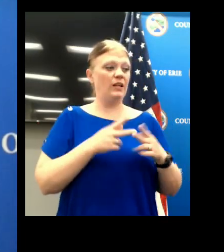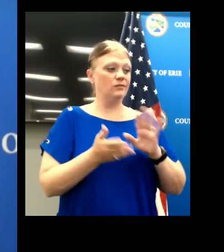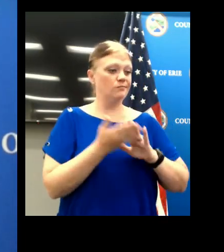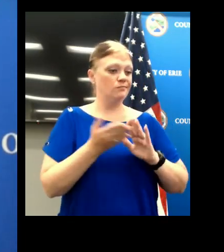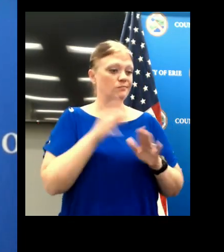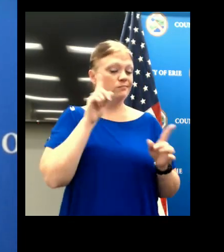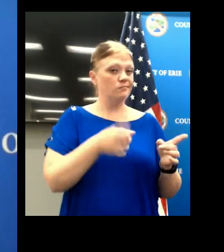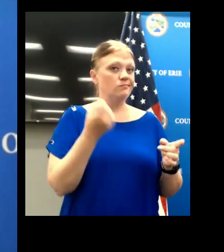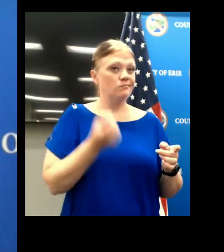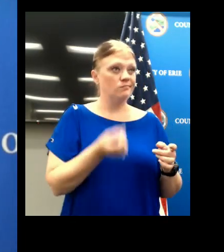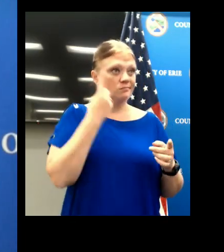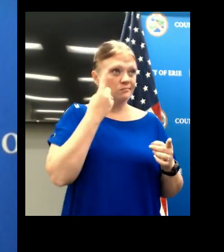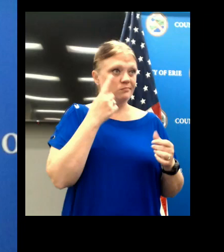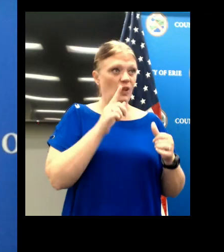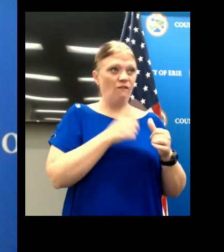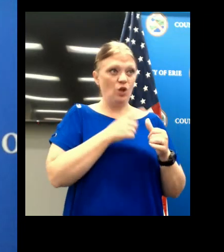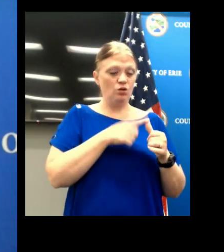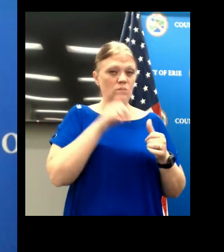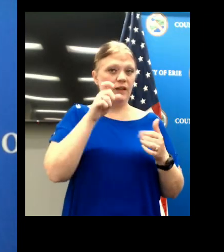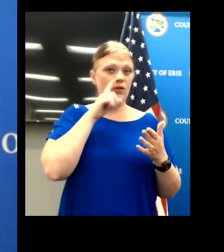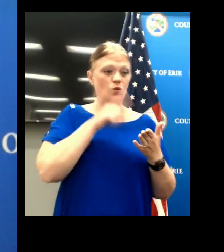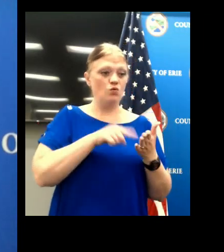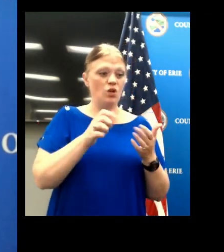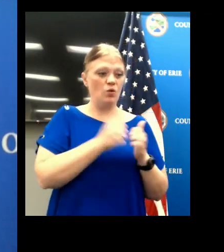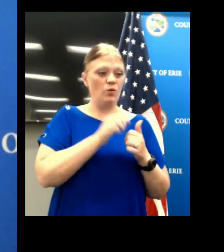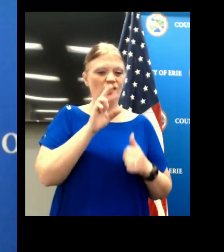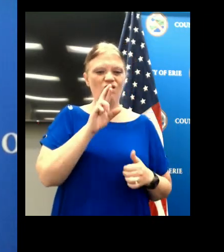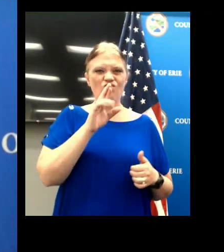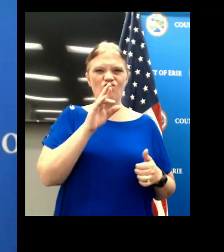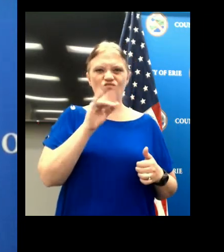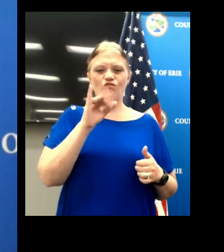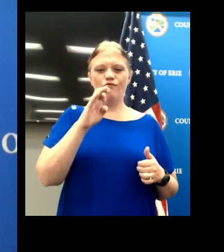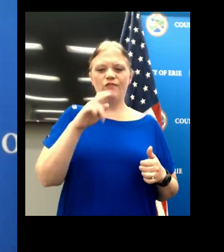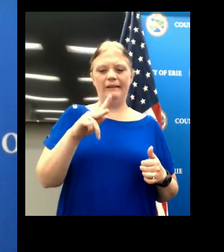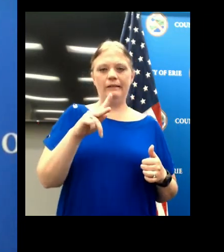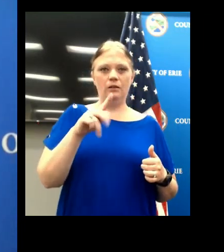need to understand, first they got to check with the rink that they're doing it at,